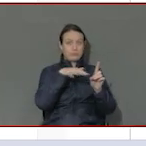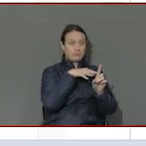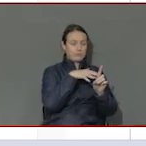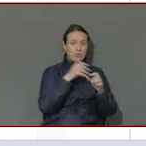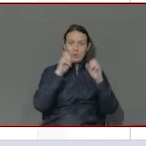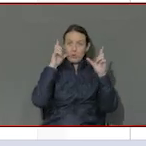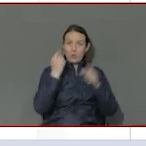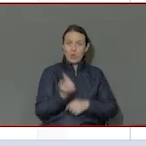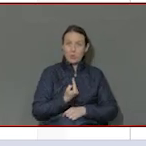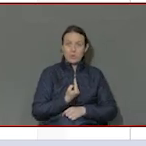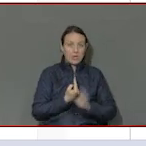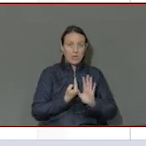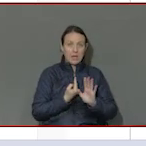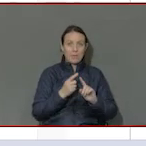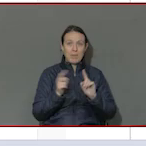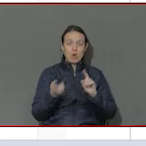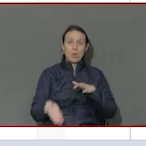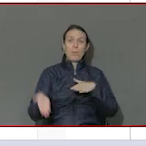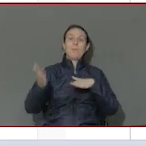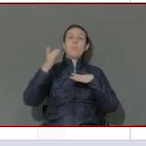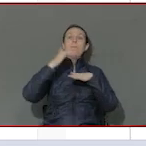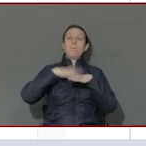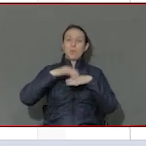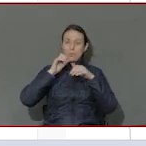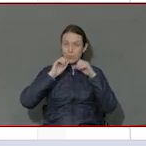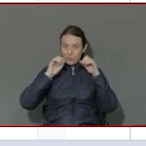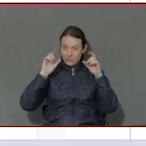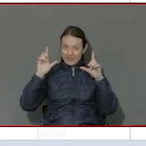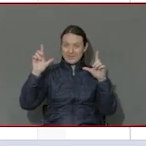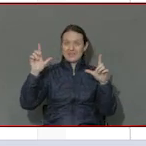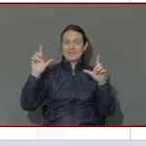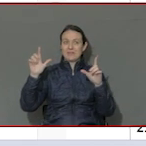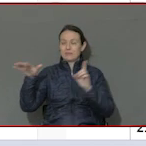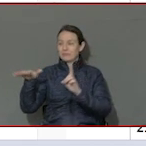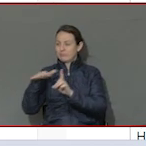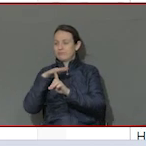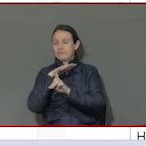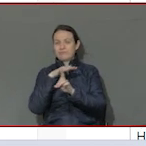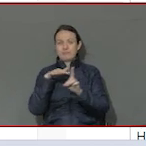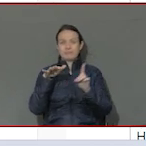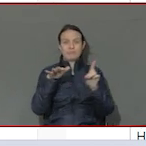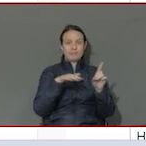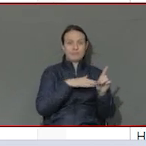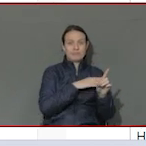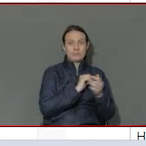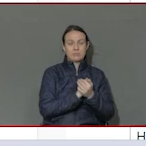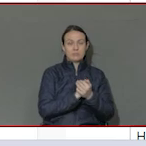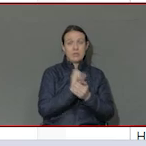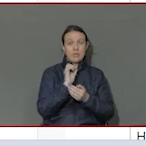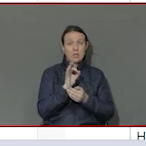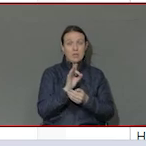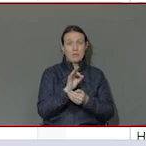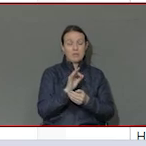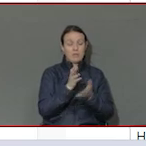awareness, but an increased awareness of the environment. Also, if you are